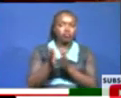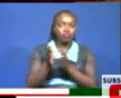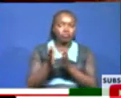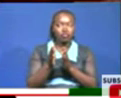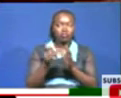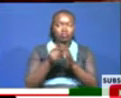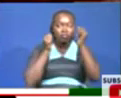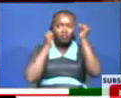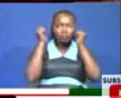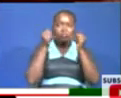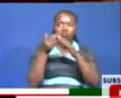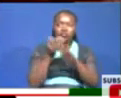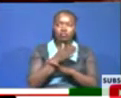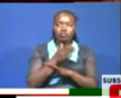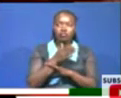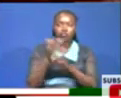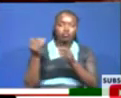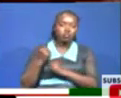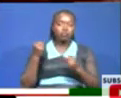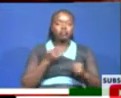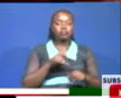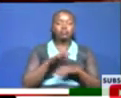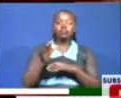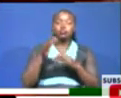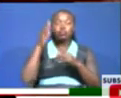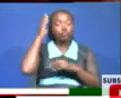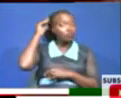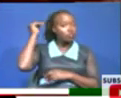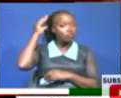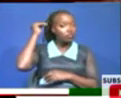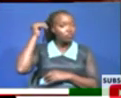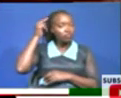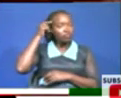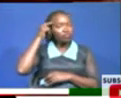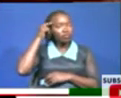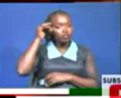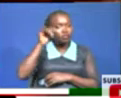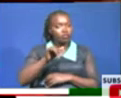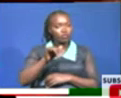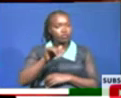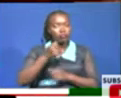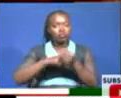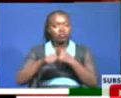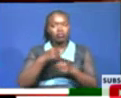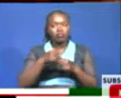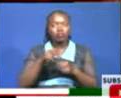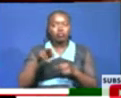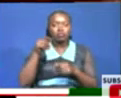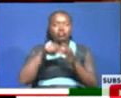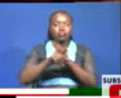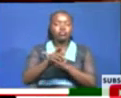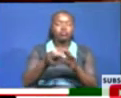forces. Before our soldiers went to Somalia, we thought that it was an exercise of walking in, walking